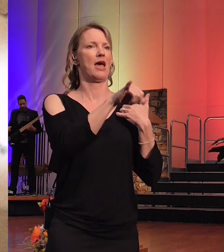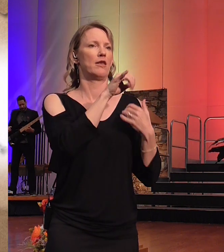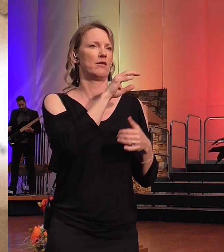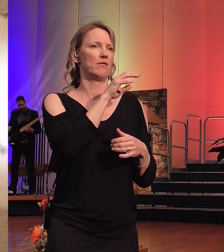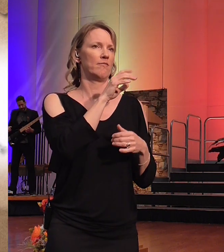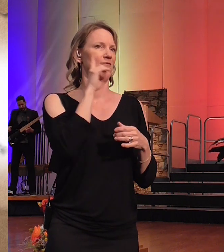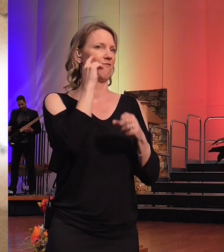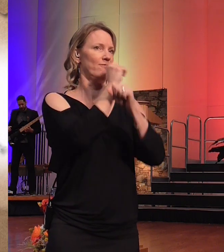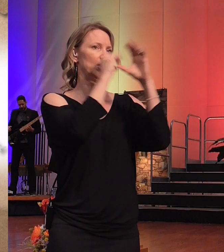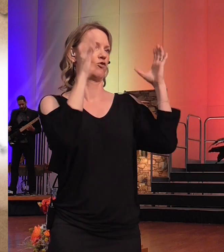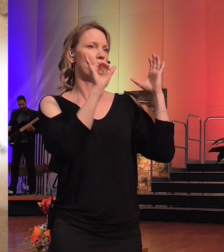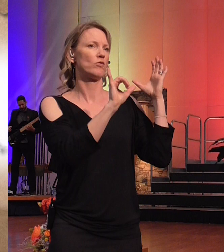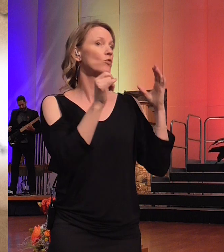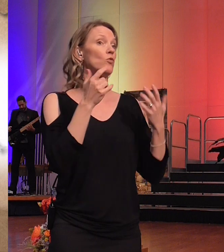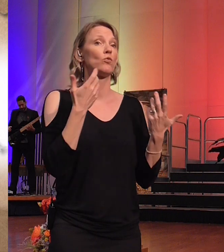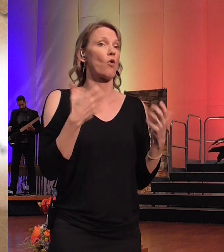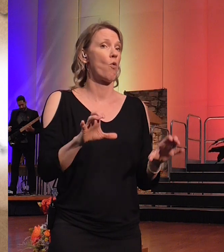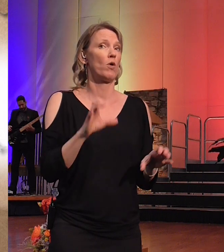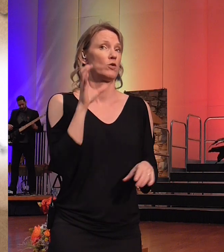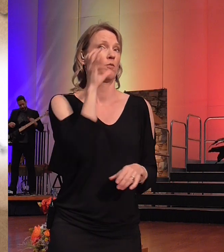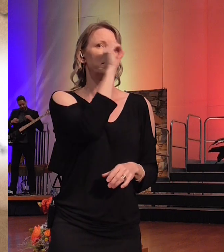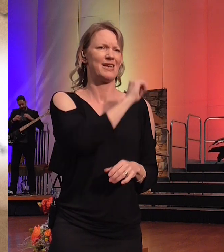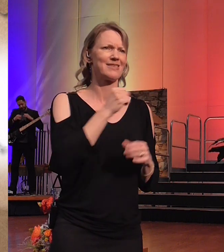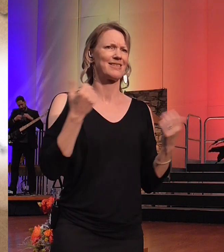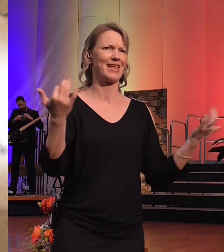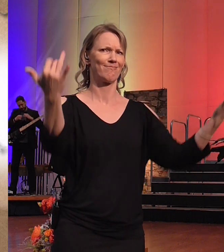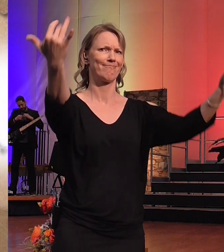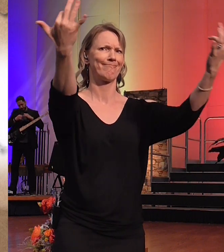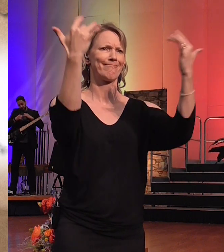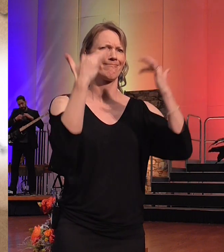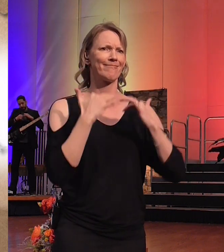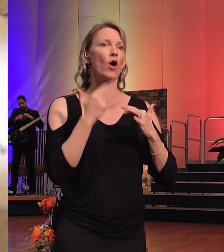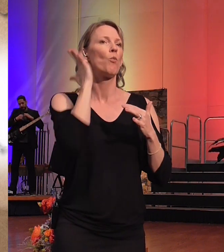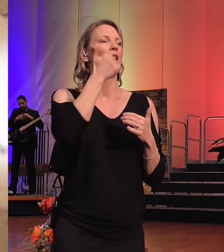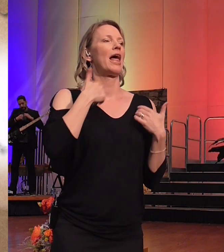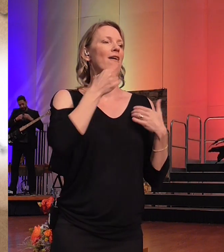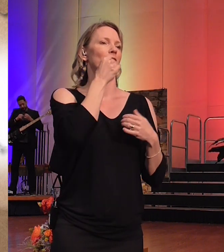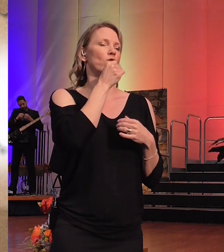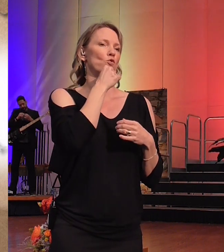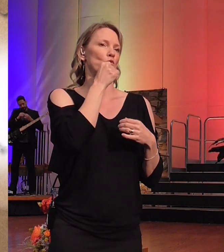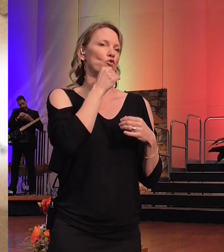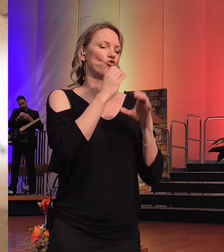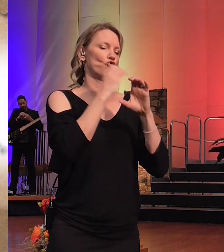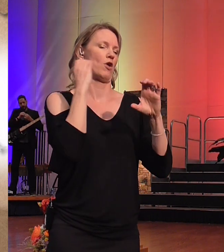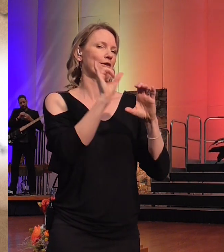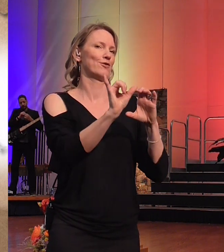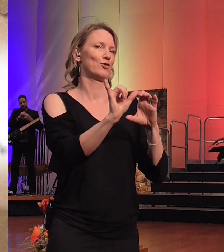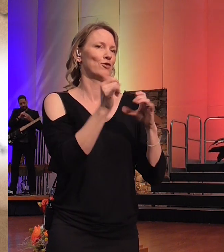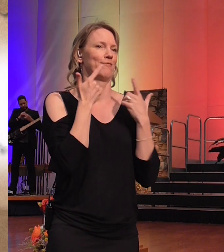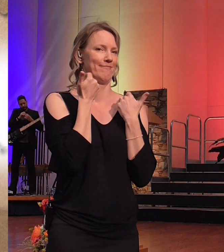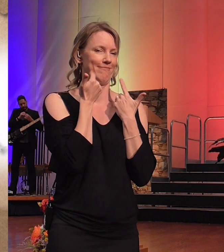to be present here. You don't want to miss it. Let's fill this place. There's going to be food trucks too.